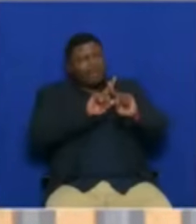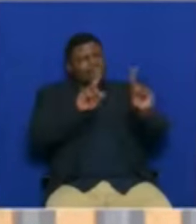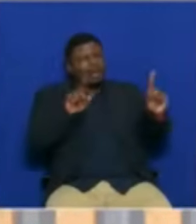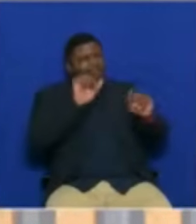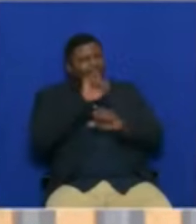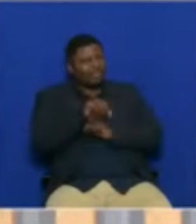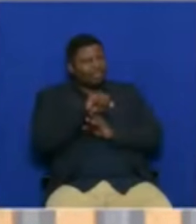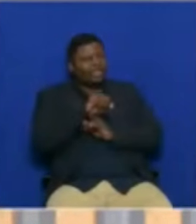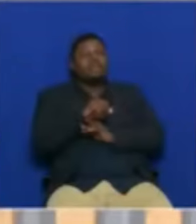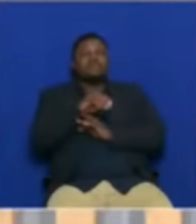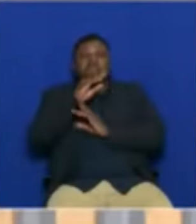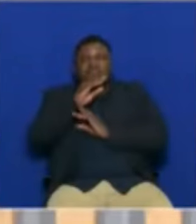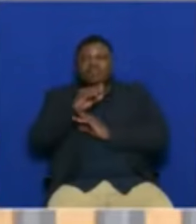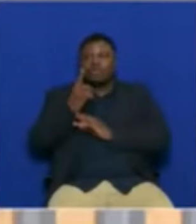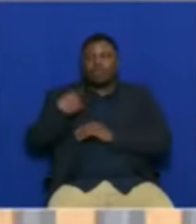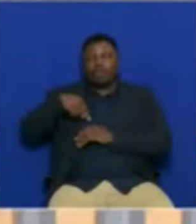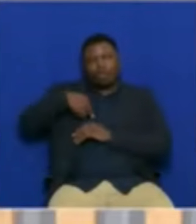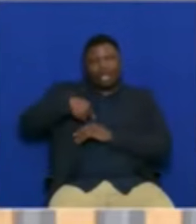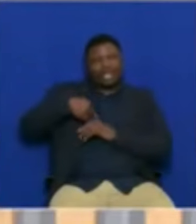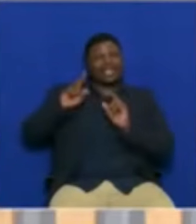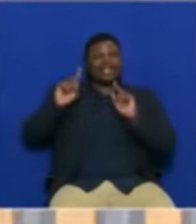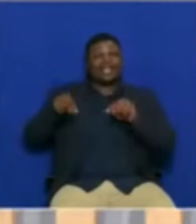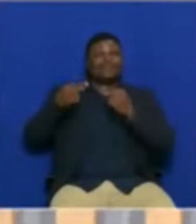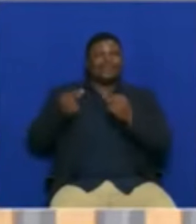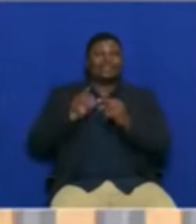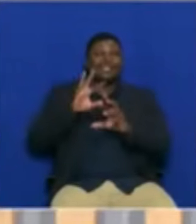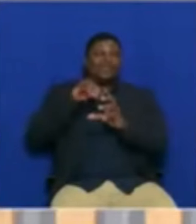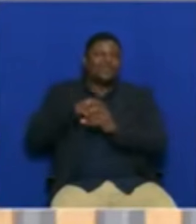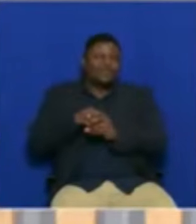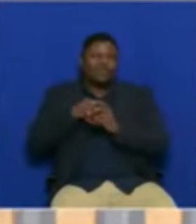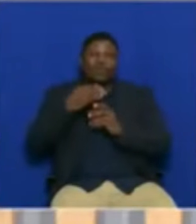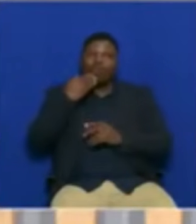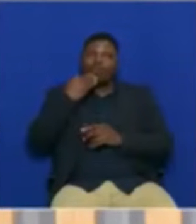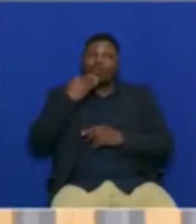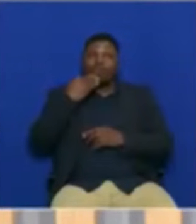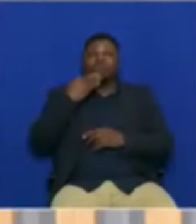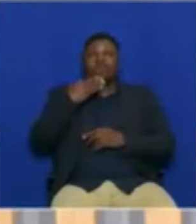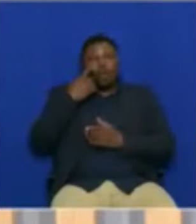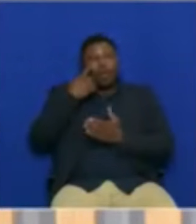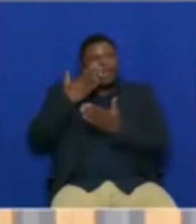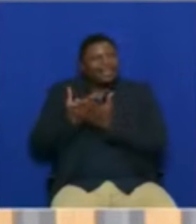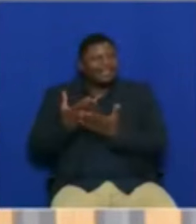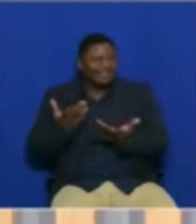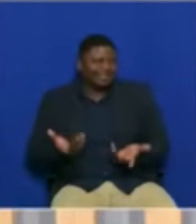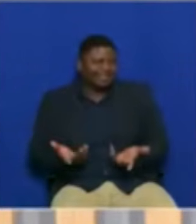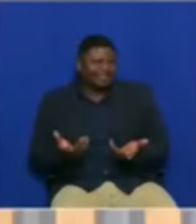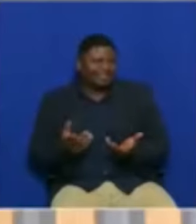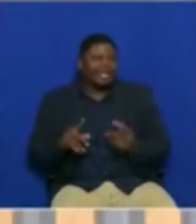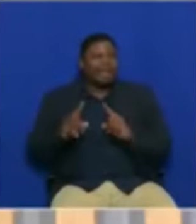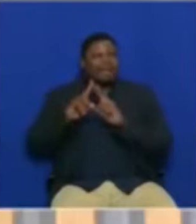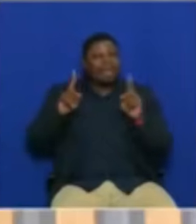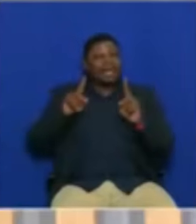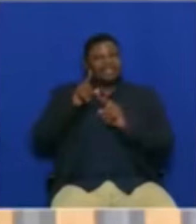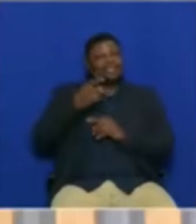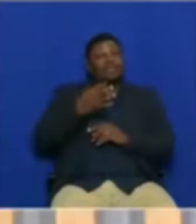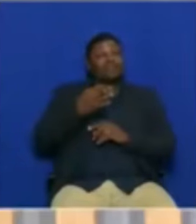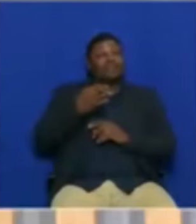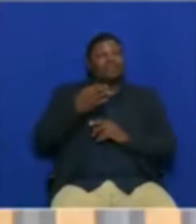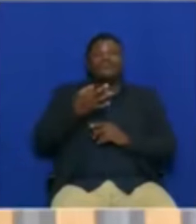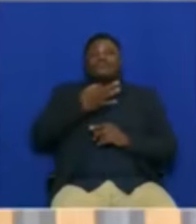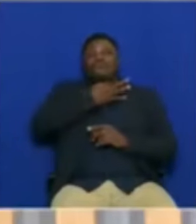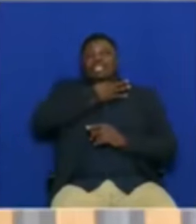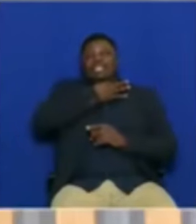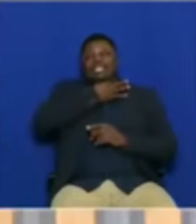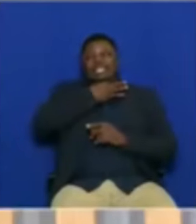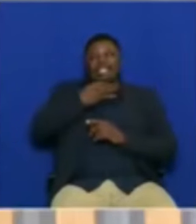witnesses because it would be to endanger them. So there is no risk to witnesses. Investigation is complete.